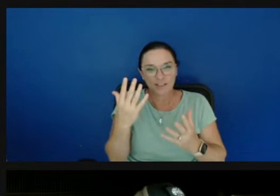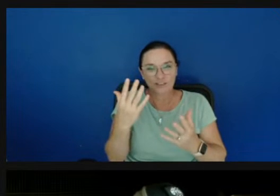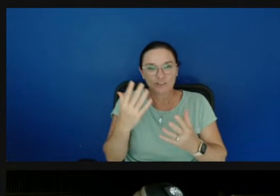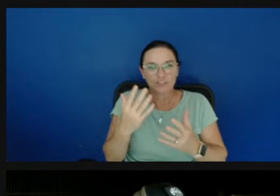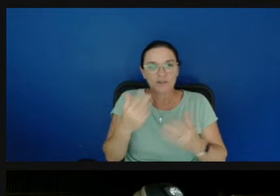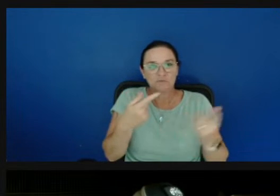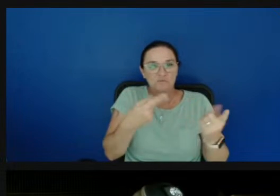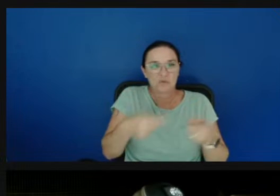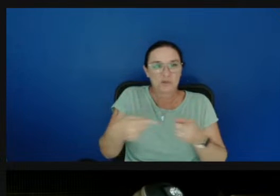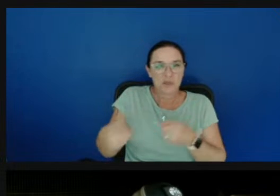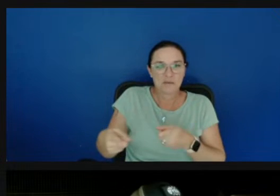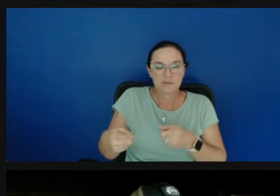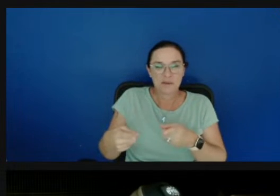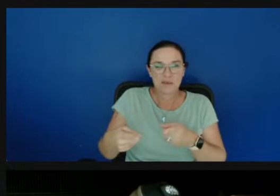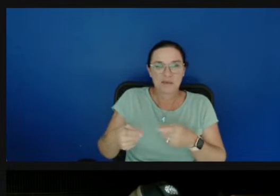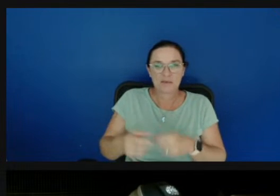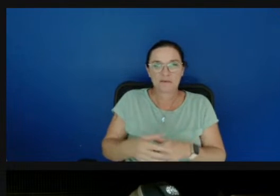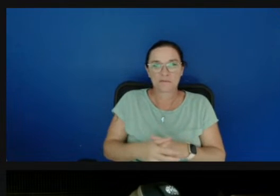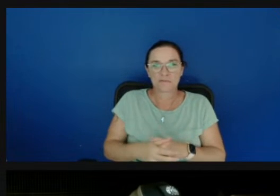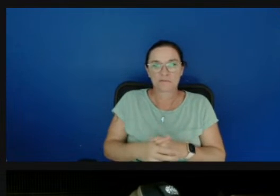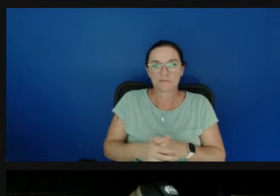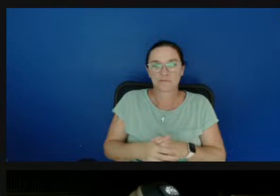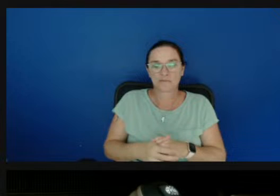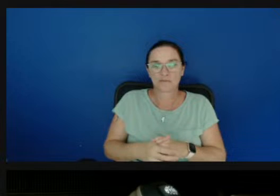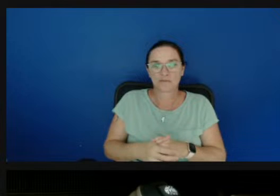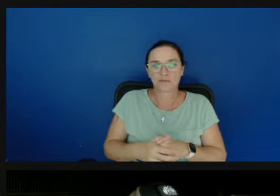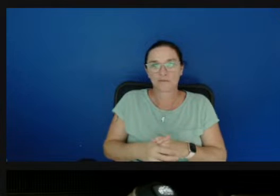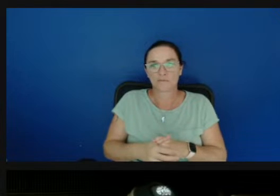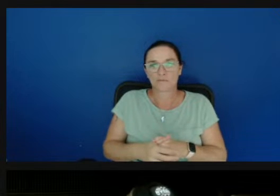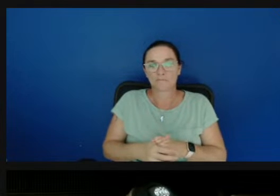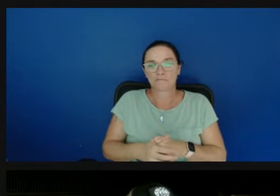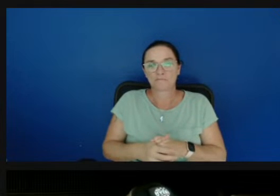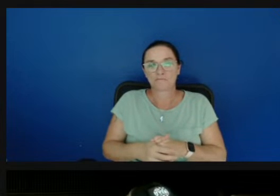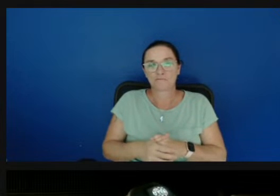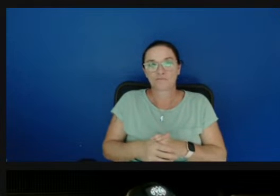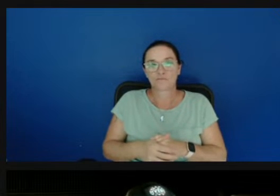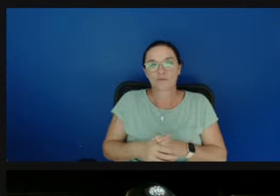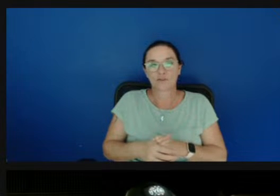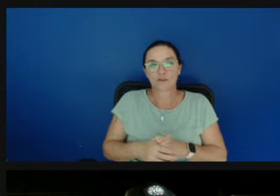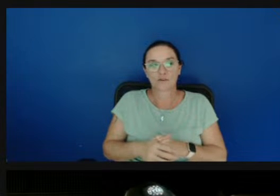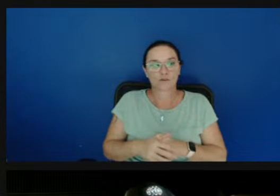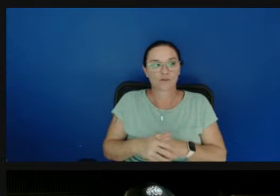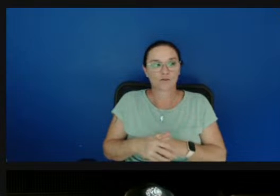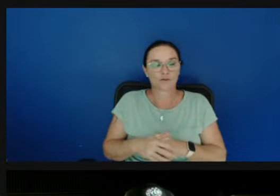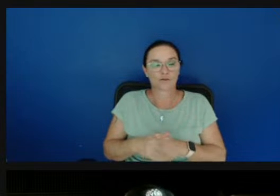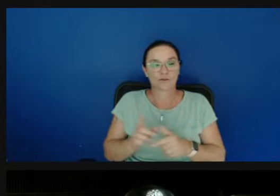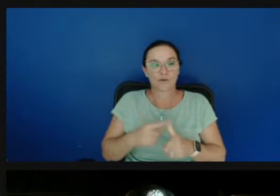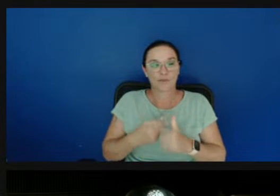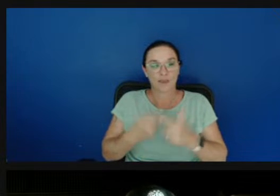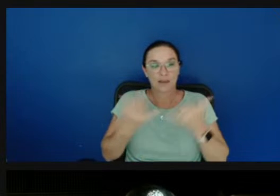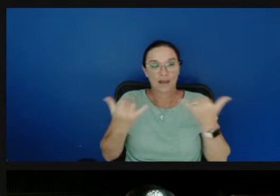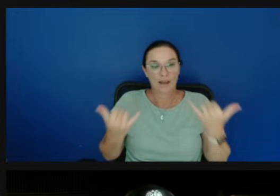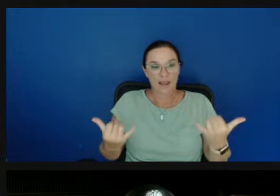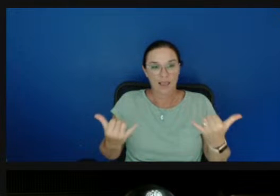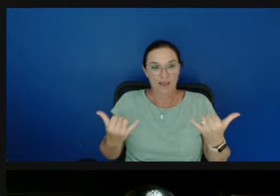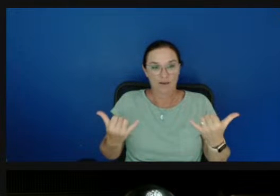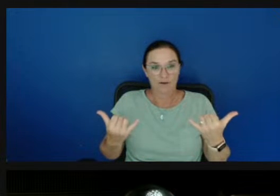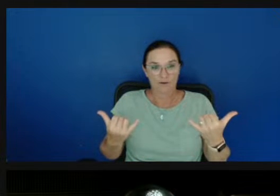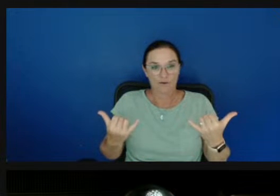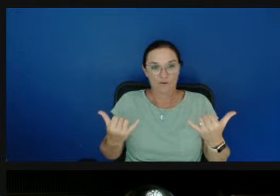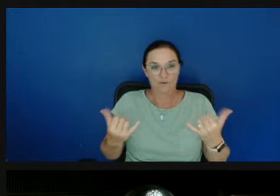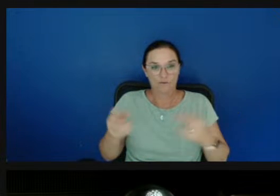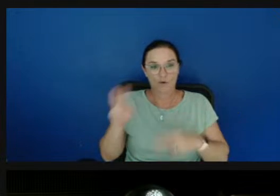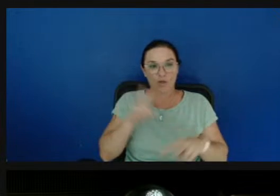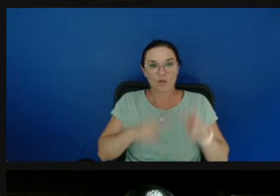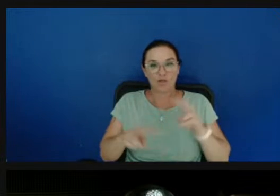going on and gives us new things to think about. So with that, we will then turn to some old